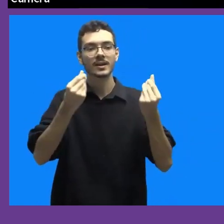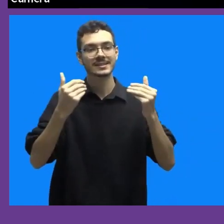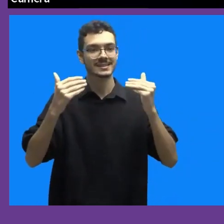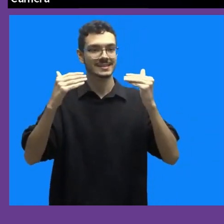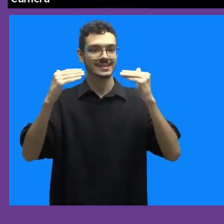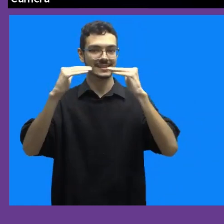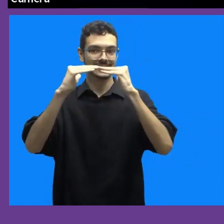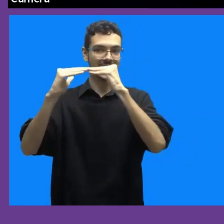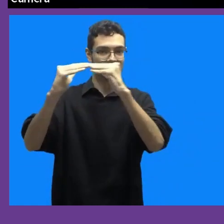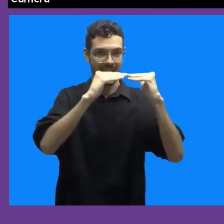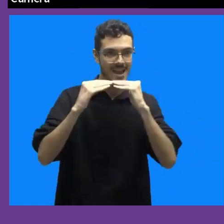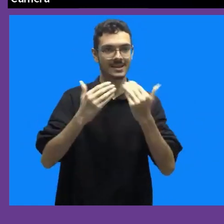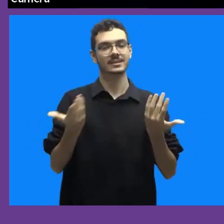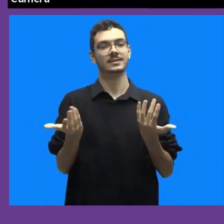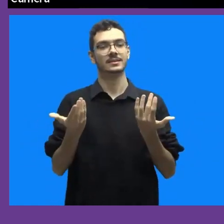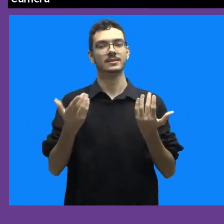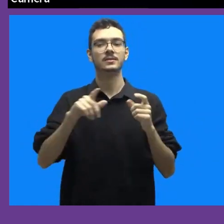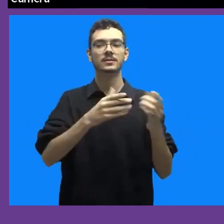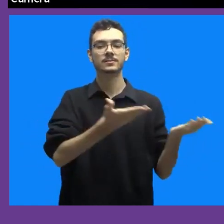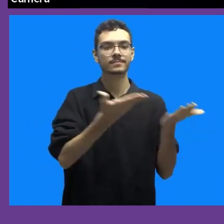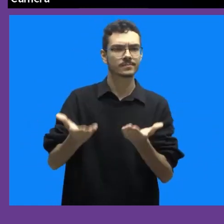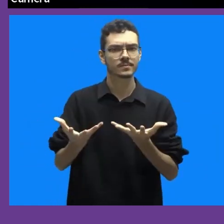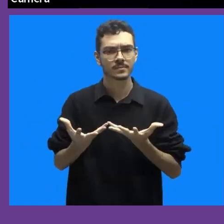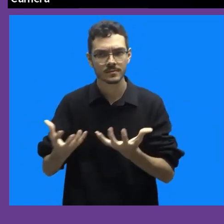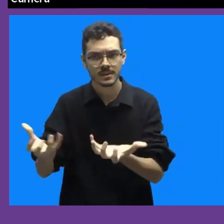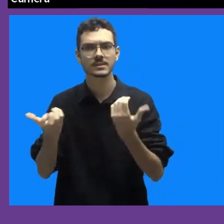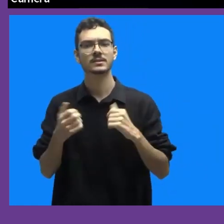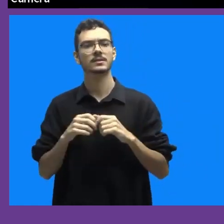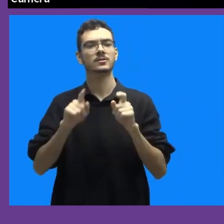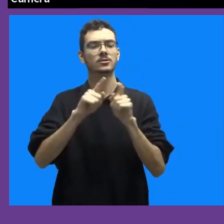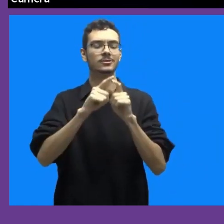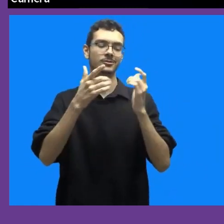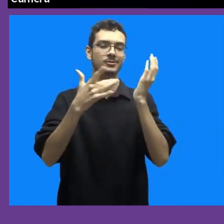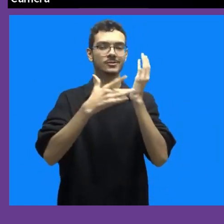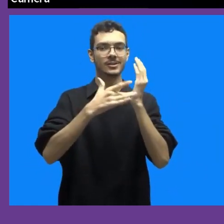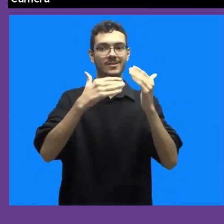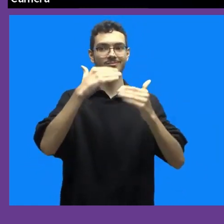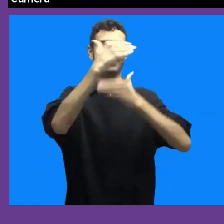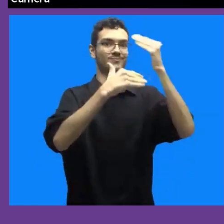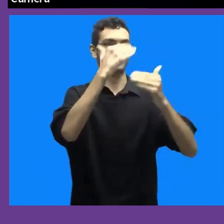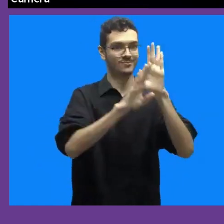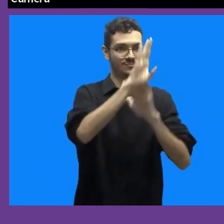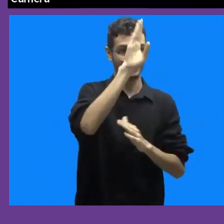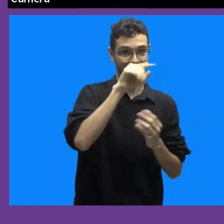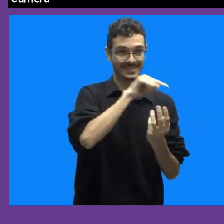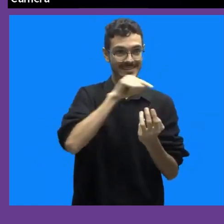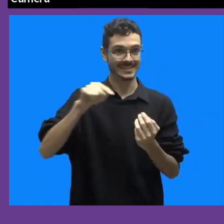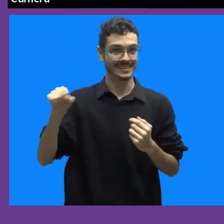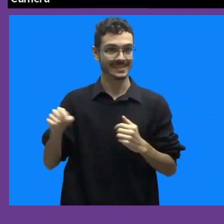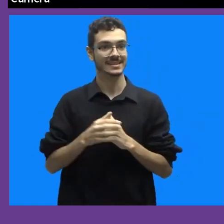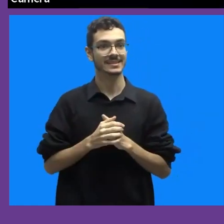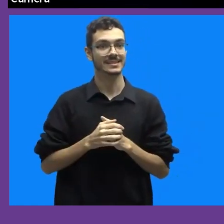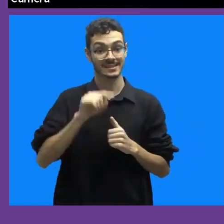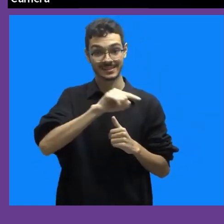where accessibility is not just a checkbox, but a defining feature of quality higher education in